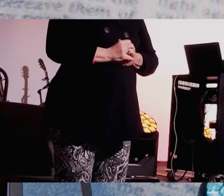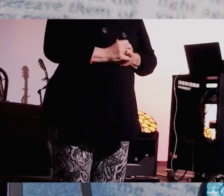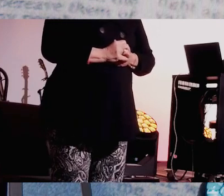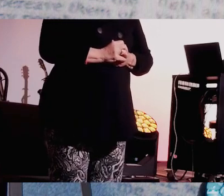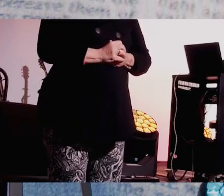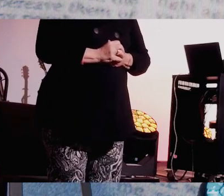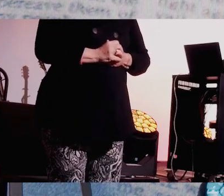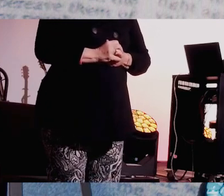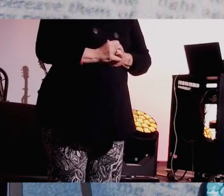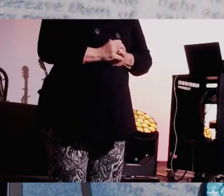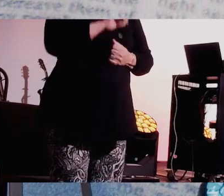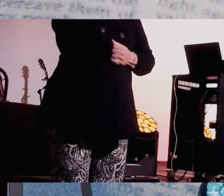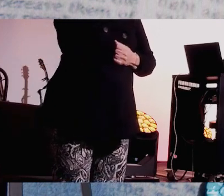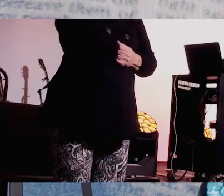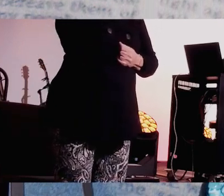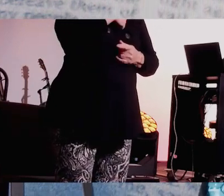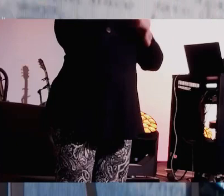But if we remain split,